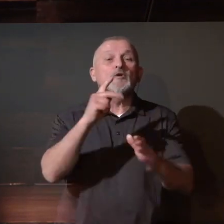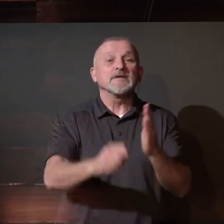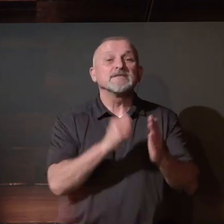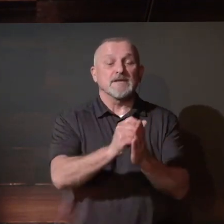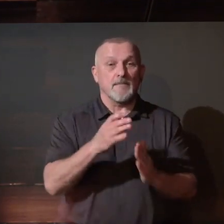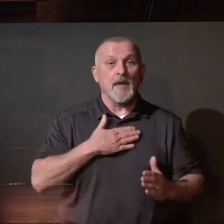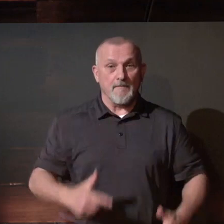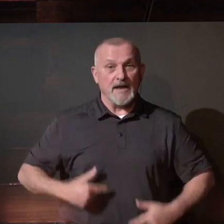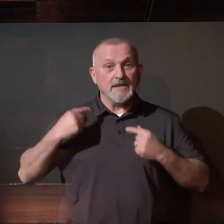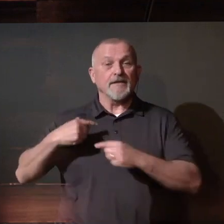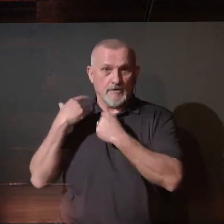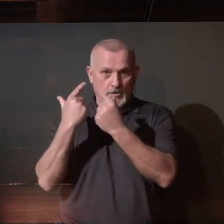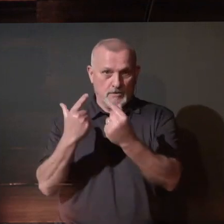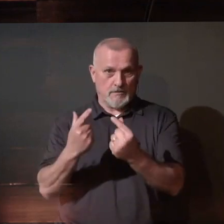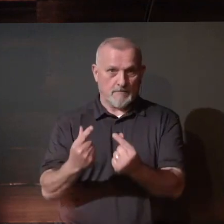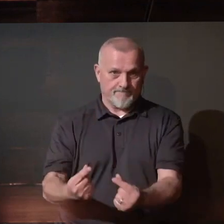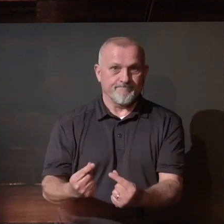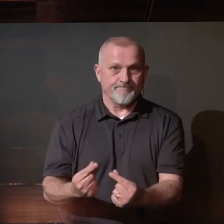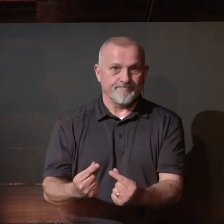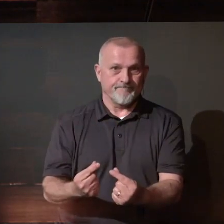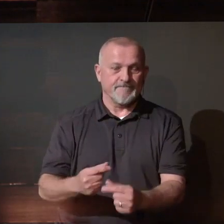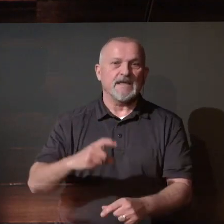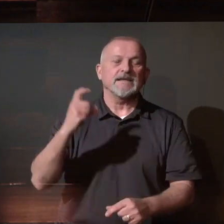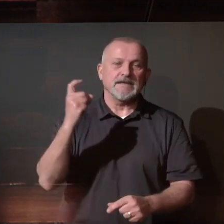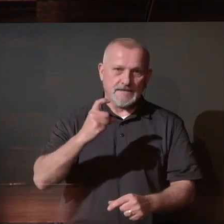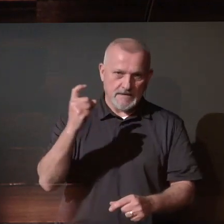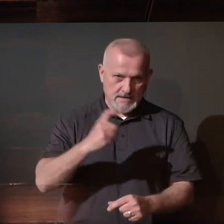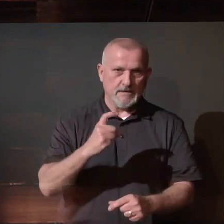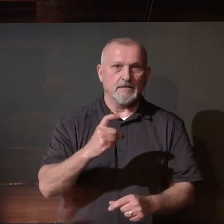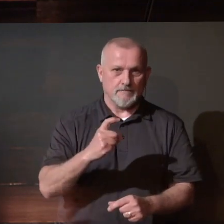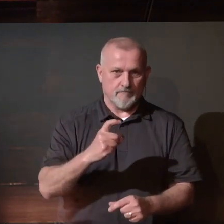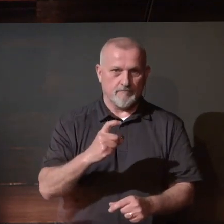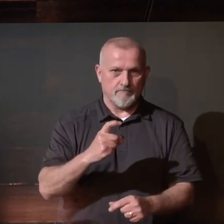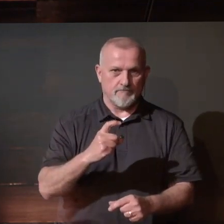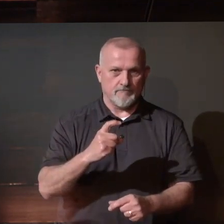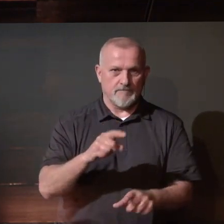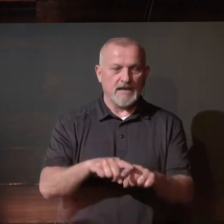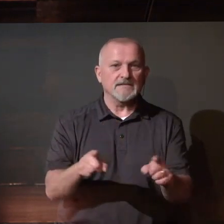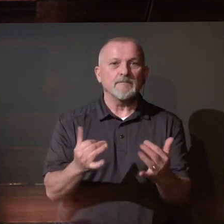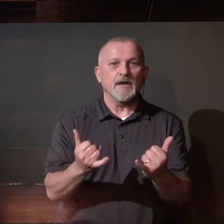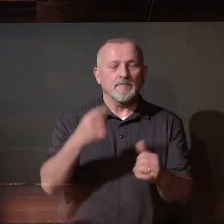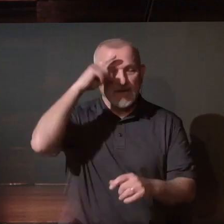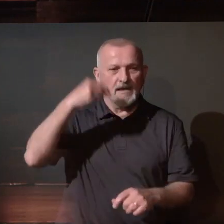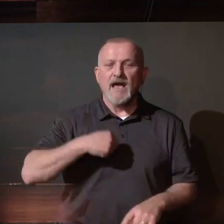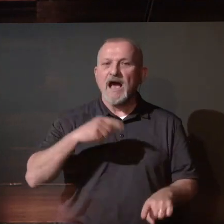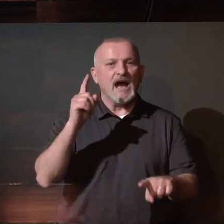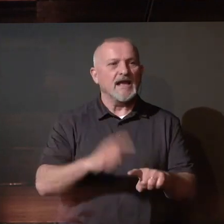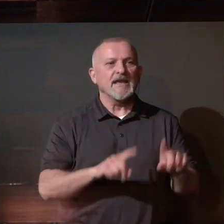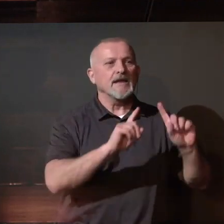that it's more paramount and needed than this moment. Because I can't be all